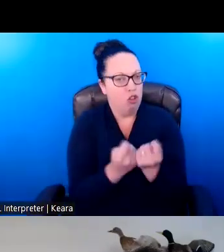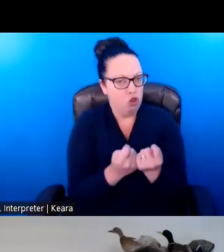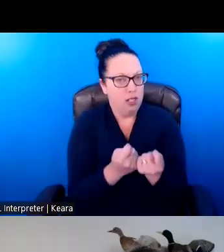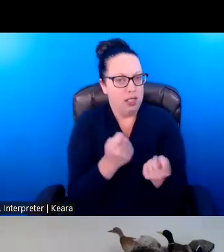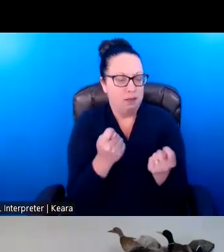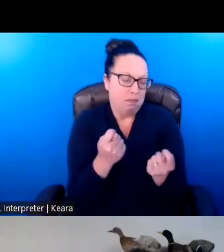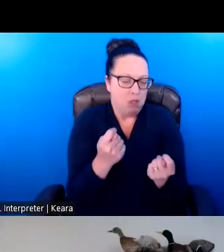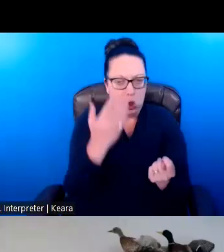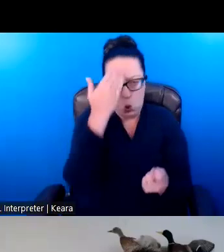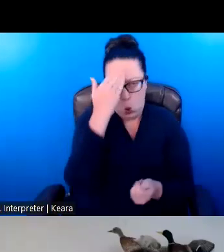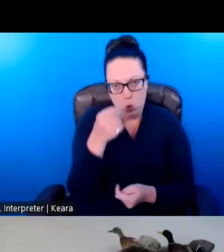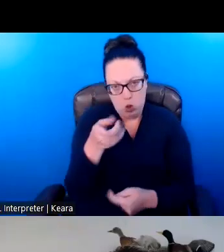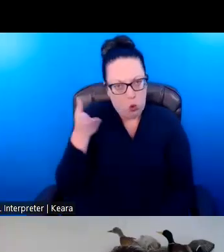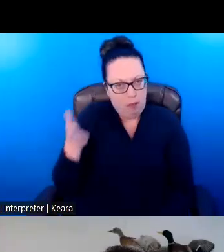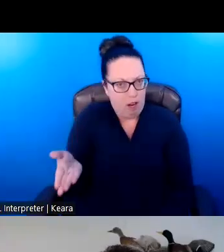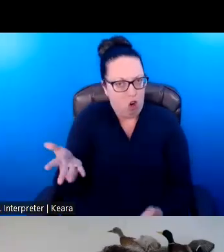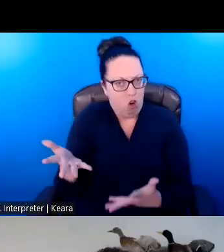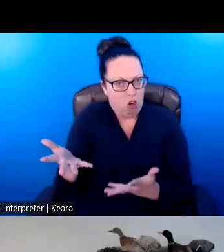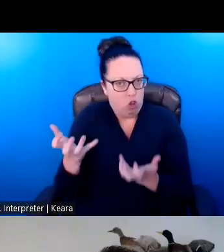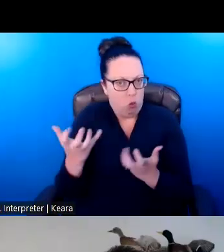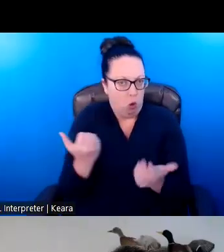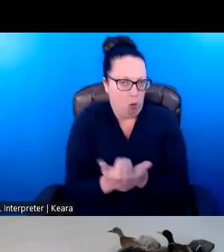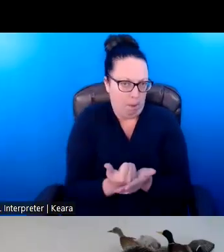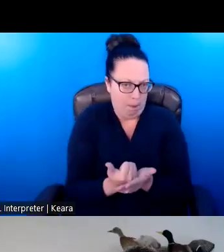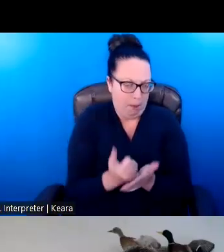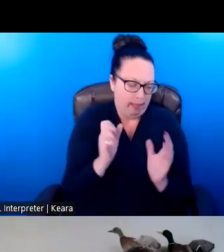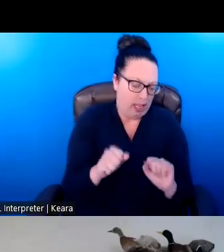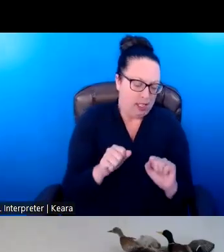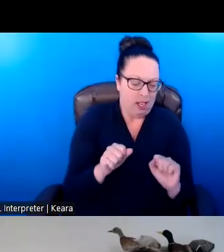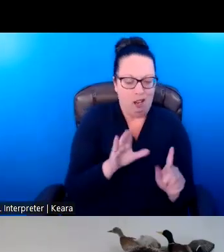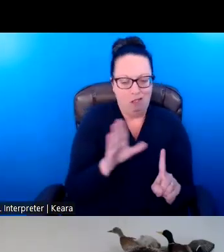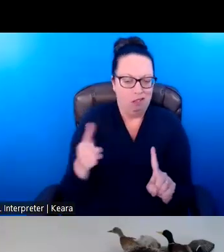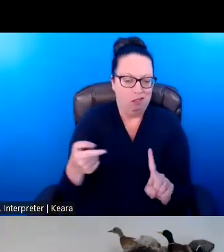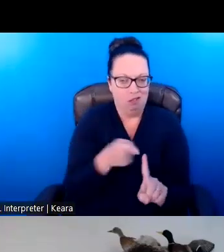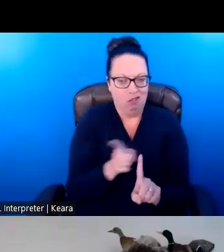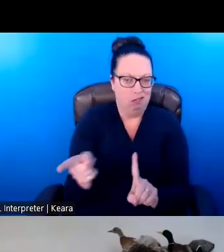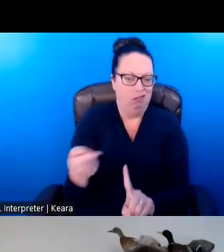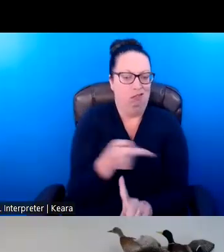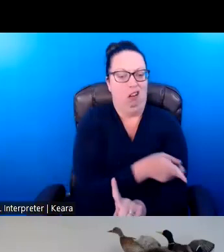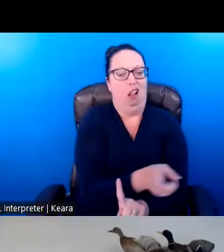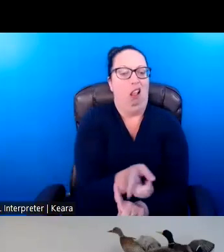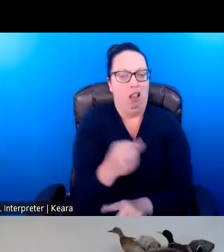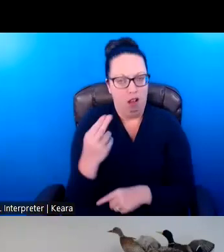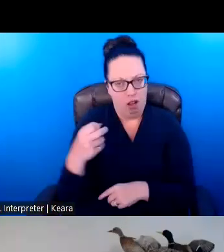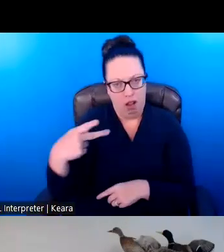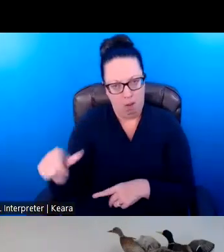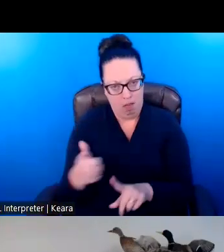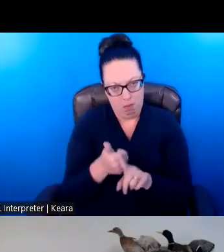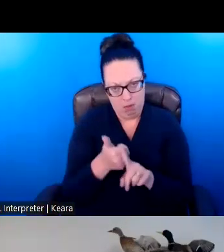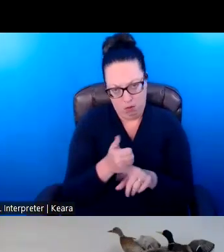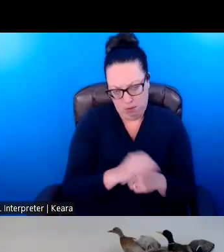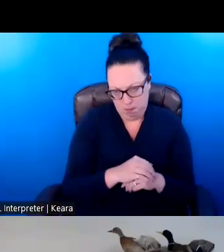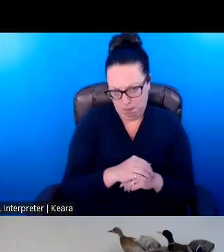help, and then they can try to work around the HIPAA release of information themselves. Going back